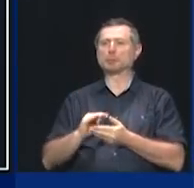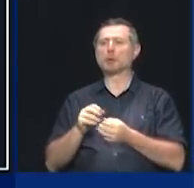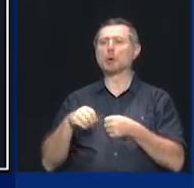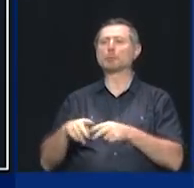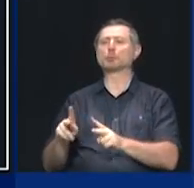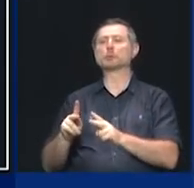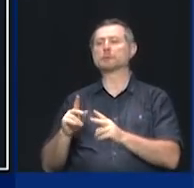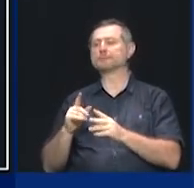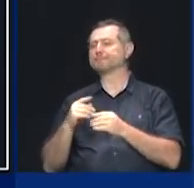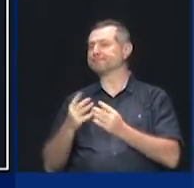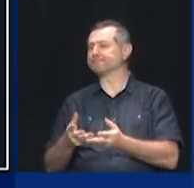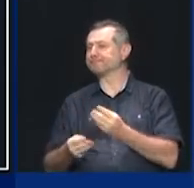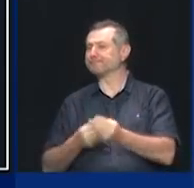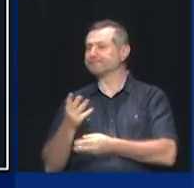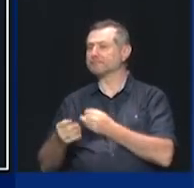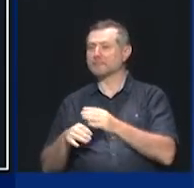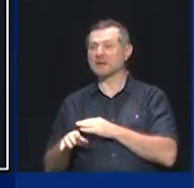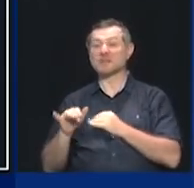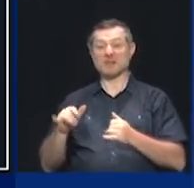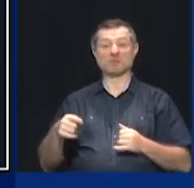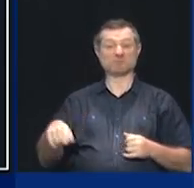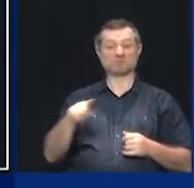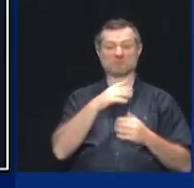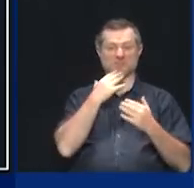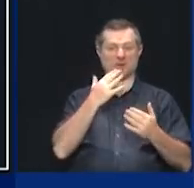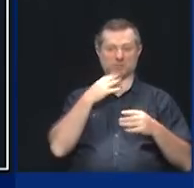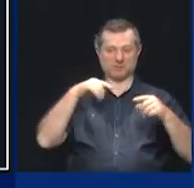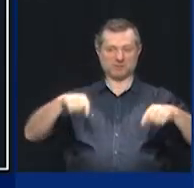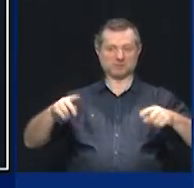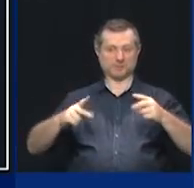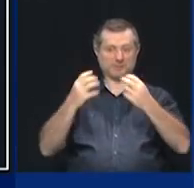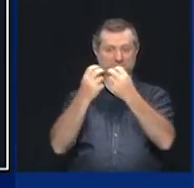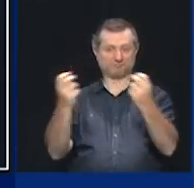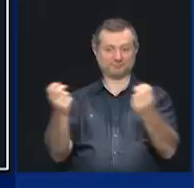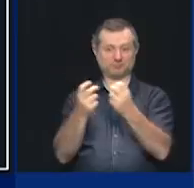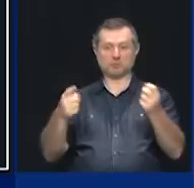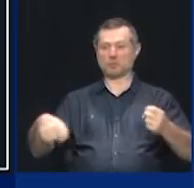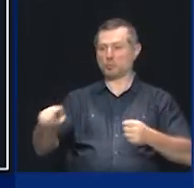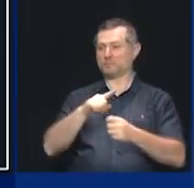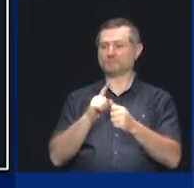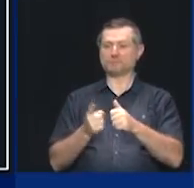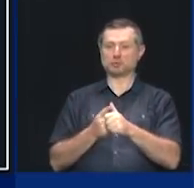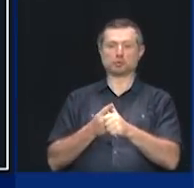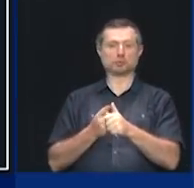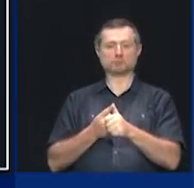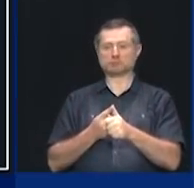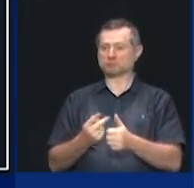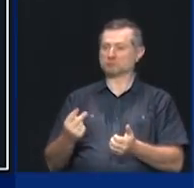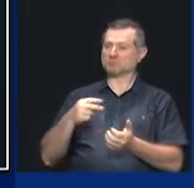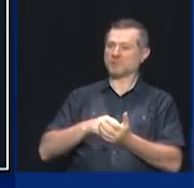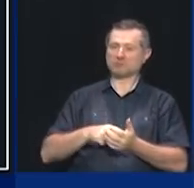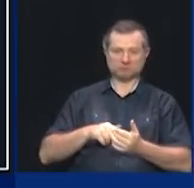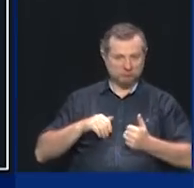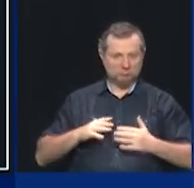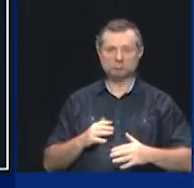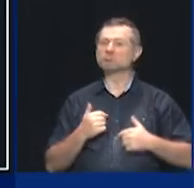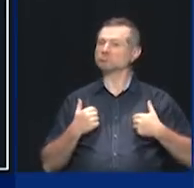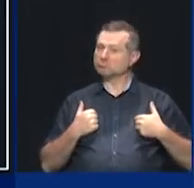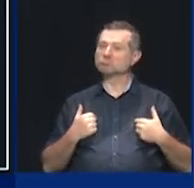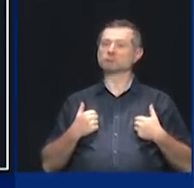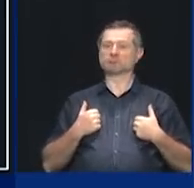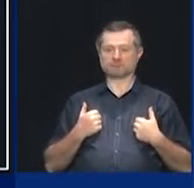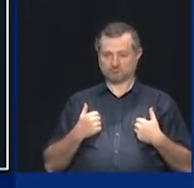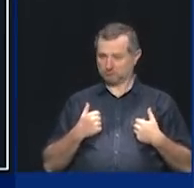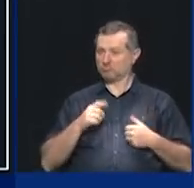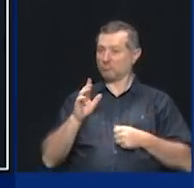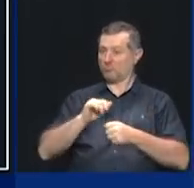the people in this room because they were the first to stand up in the nation and say, when it comes to COVID